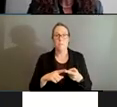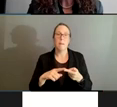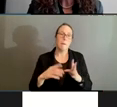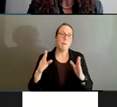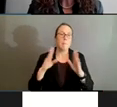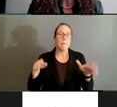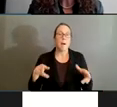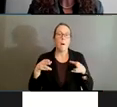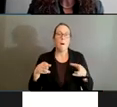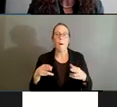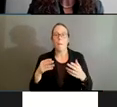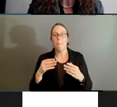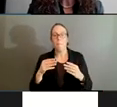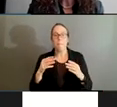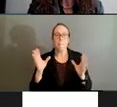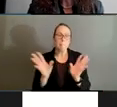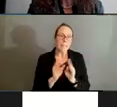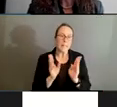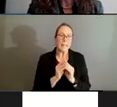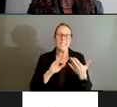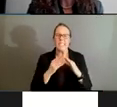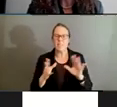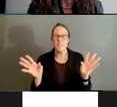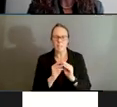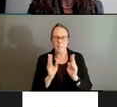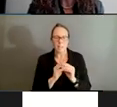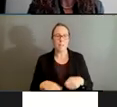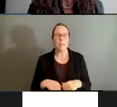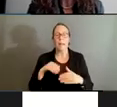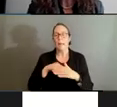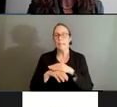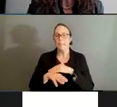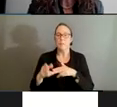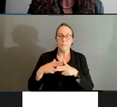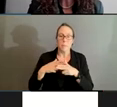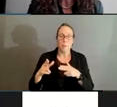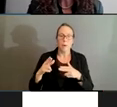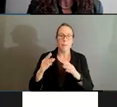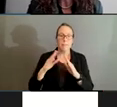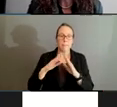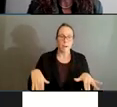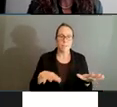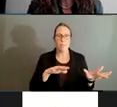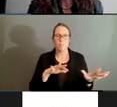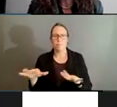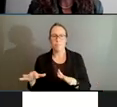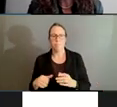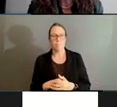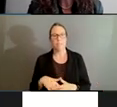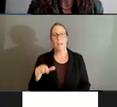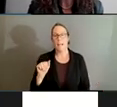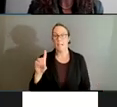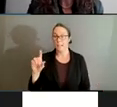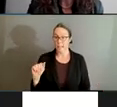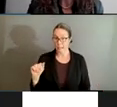a disaster recovery center, or accessible temporary housing if eligible. And so, and the Americans with Disabilities